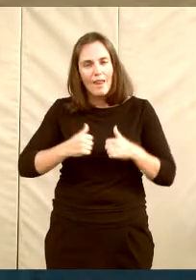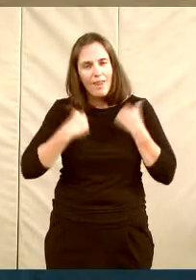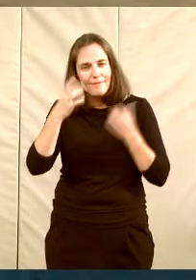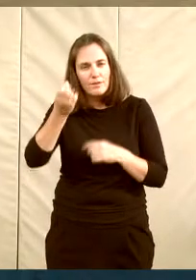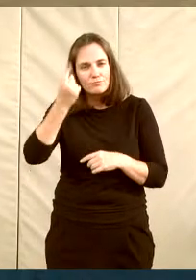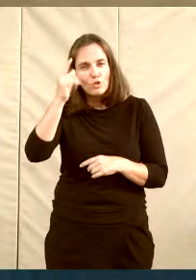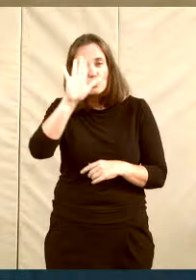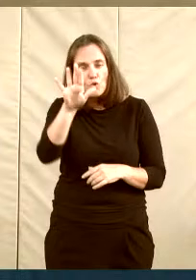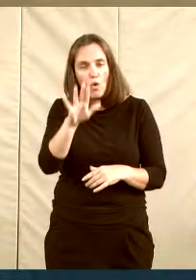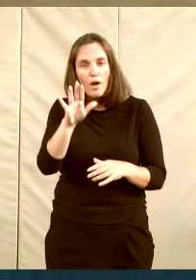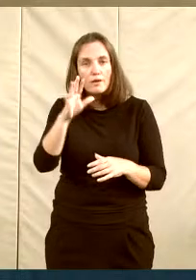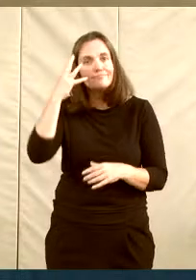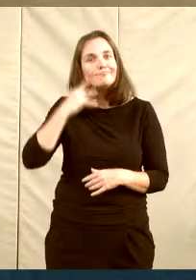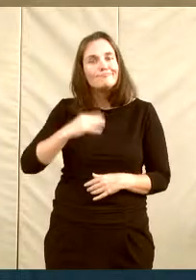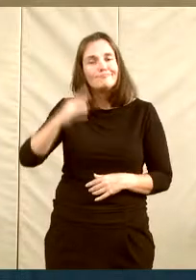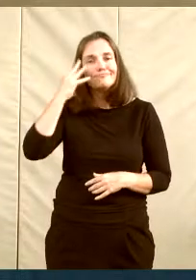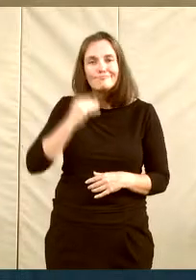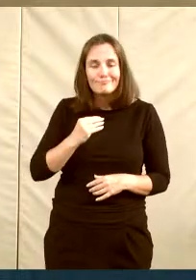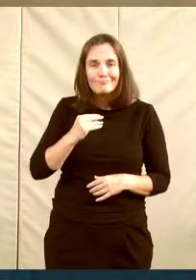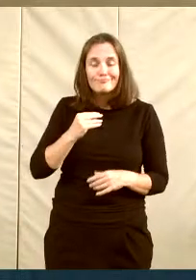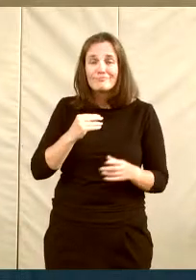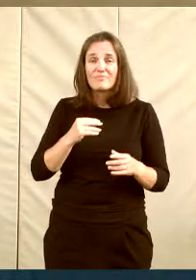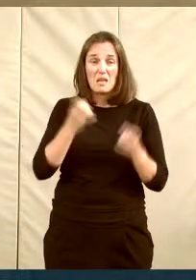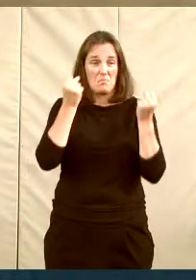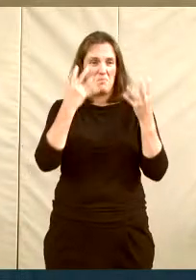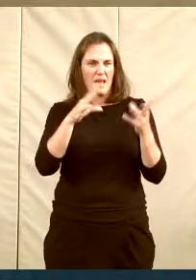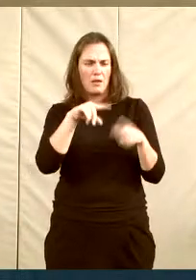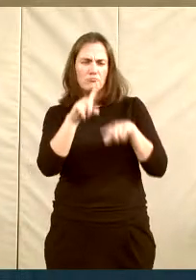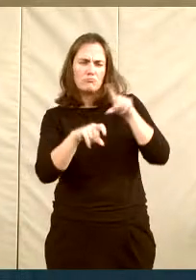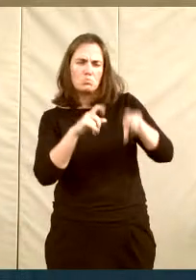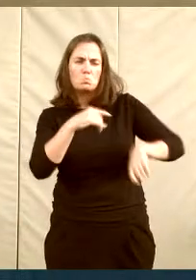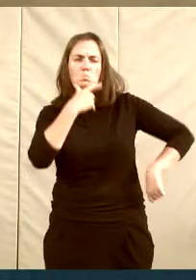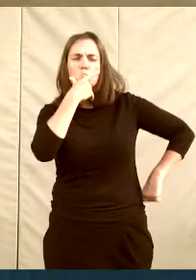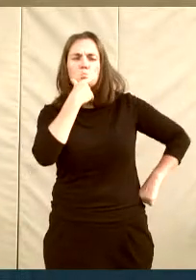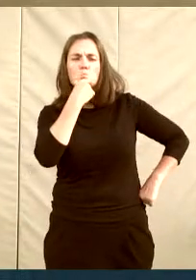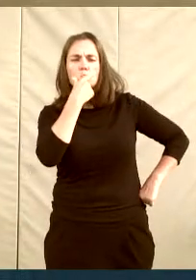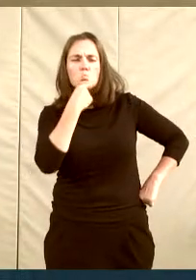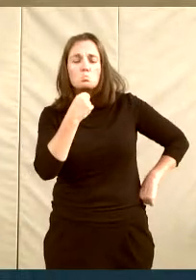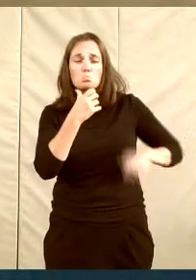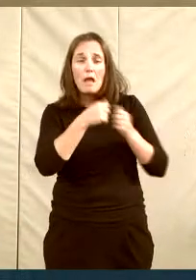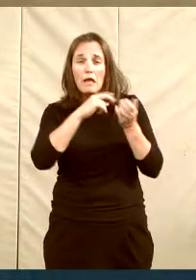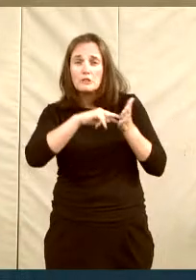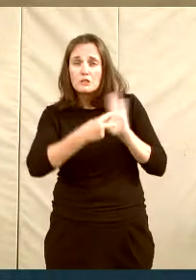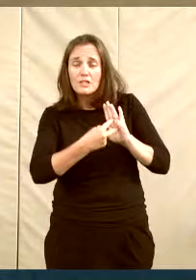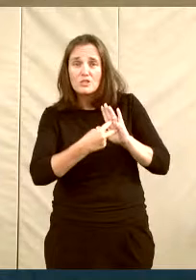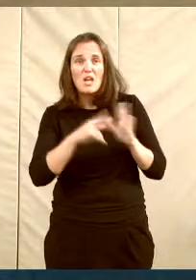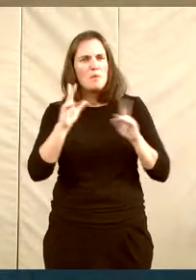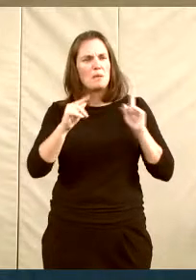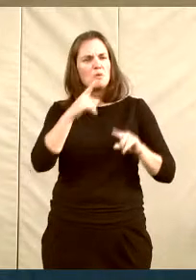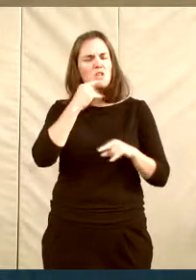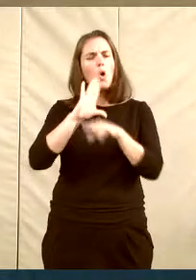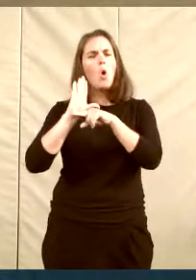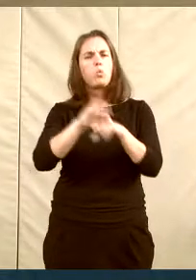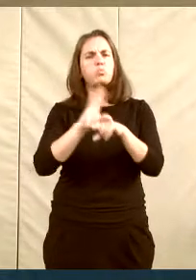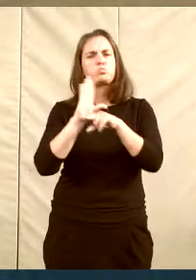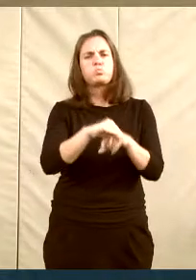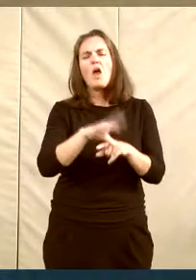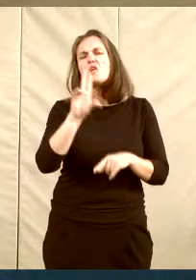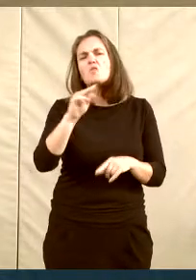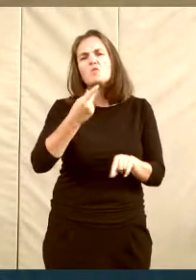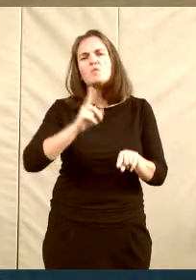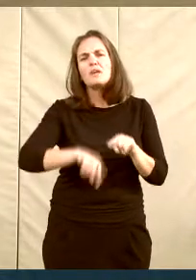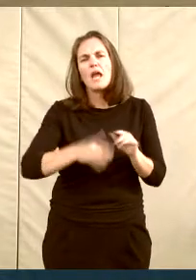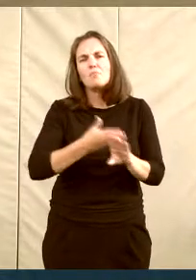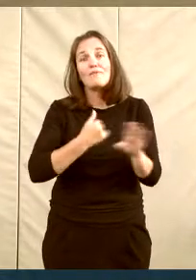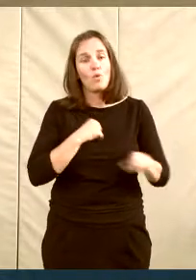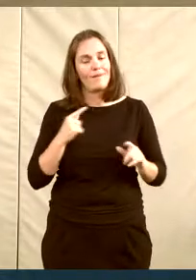your journey. Many will question your intentions, and others will tell you what you can't do before they encourage you to do anything. So